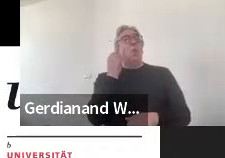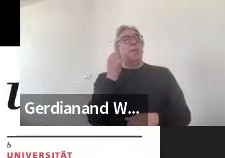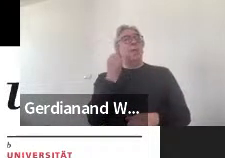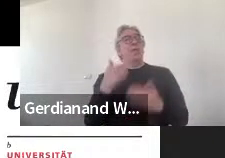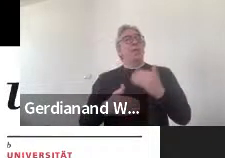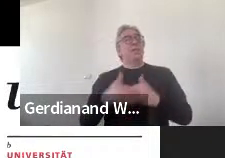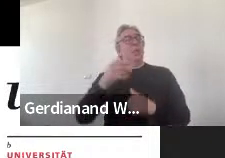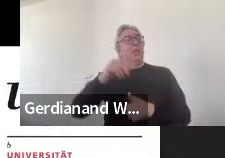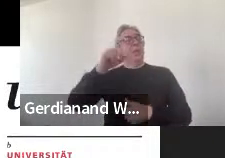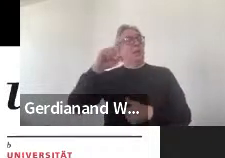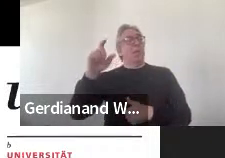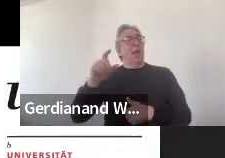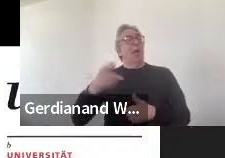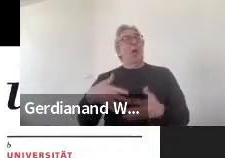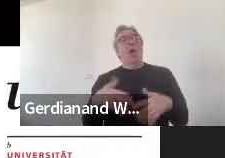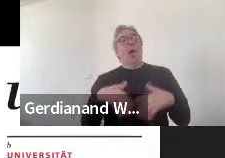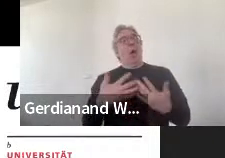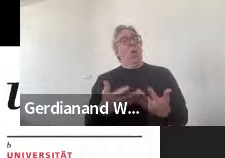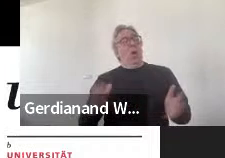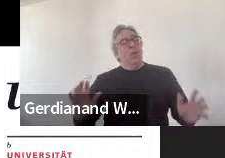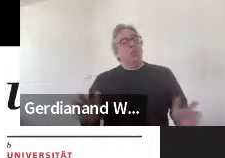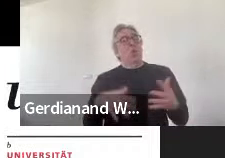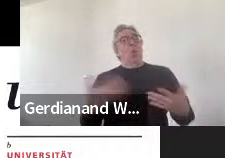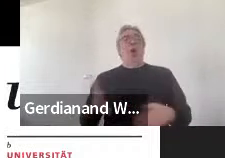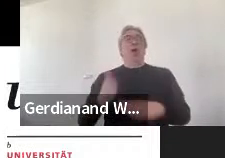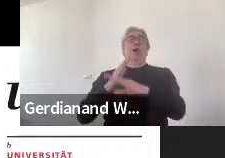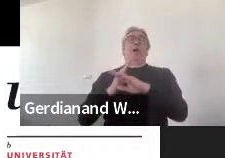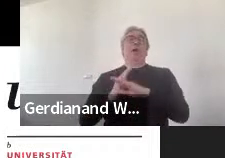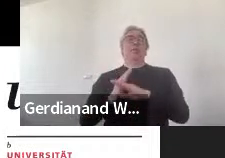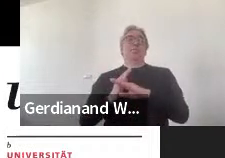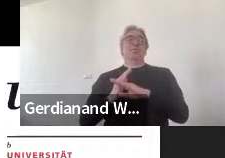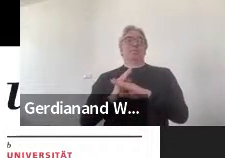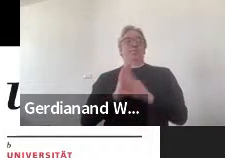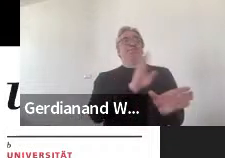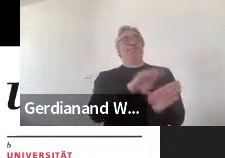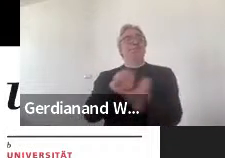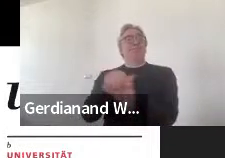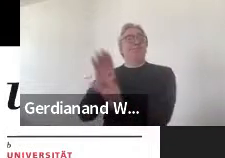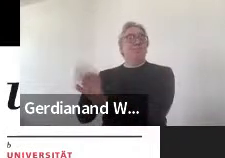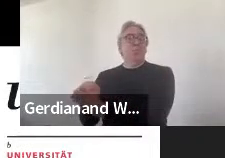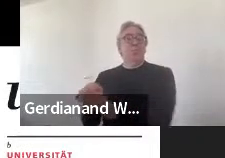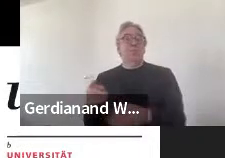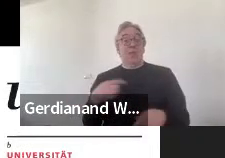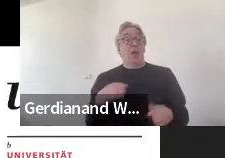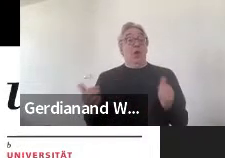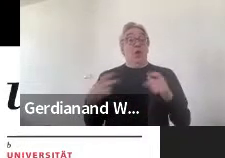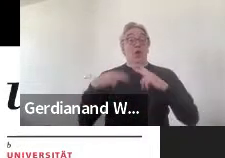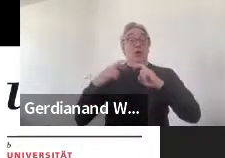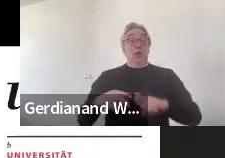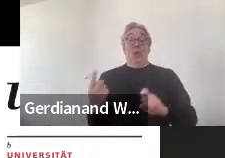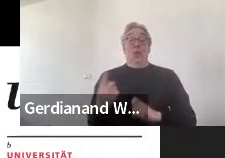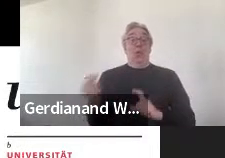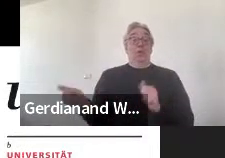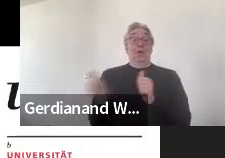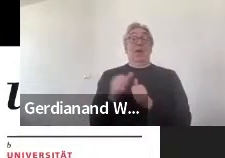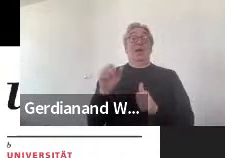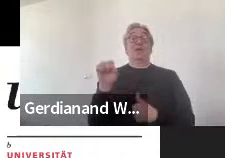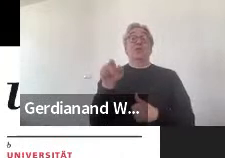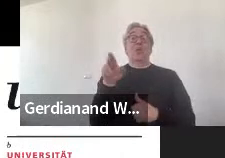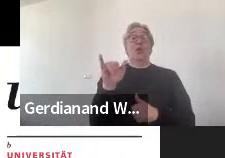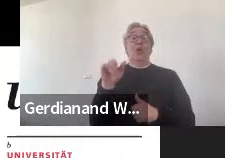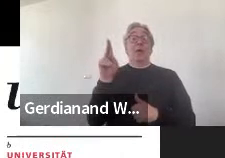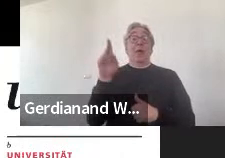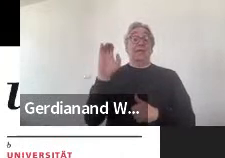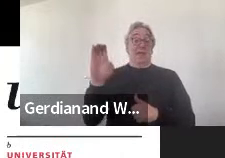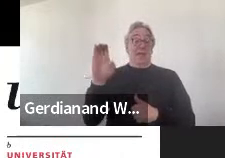Disabilities in Nepal. I carried out this study together with Dr. Soni KC from the Kathmandu University and